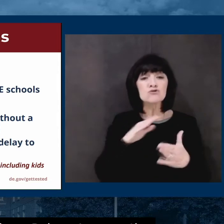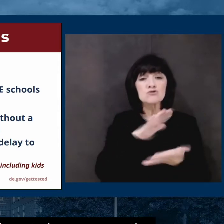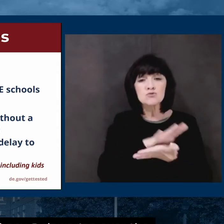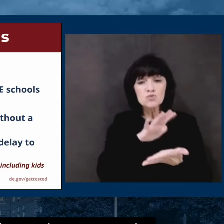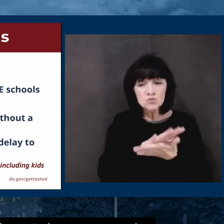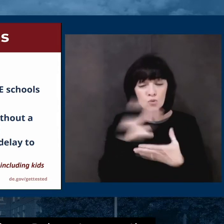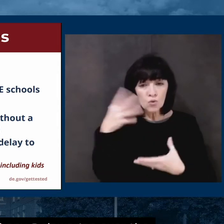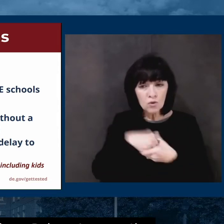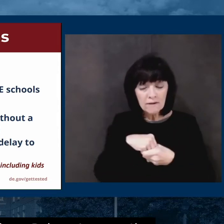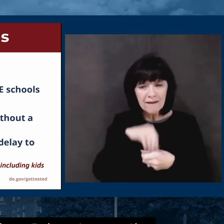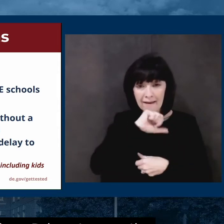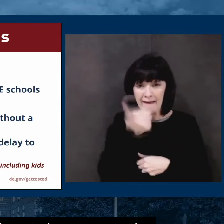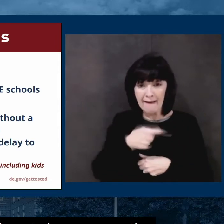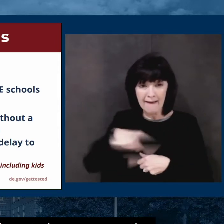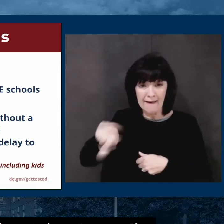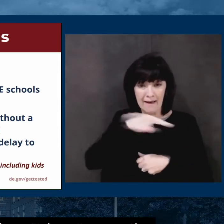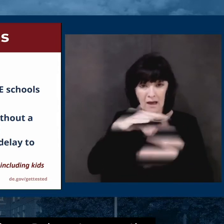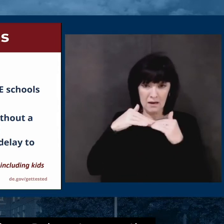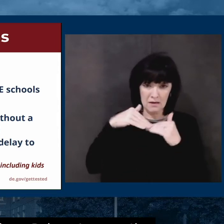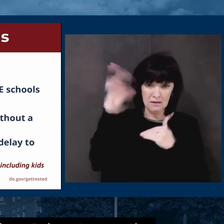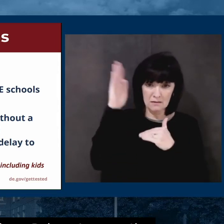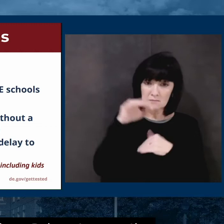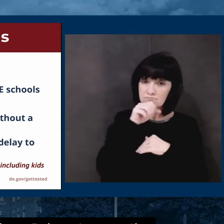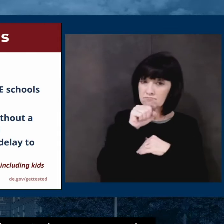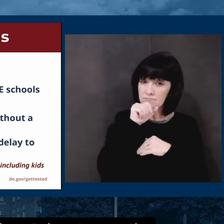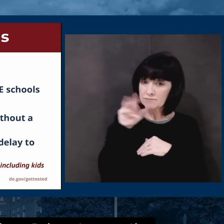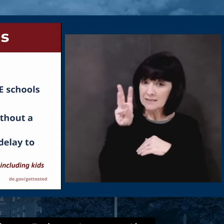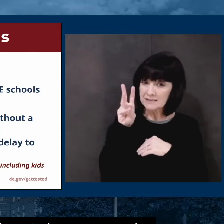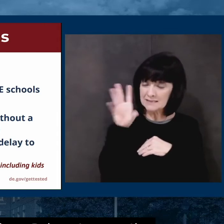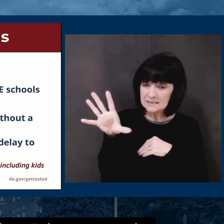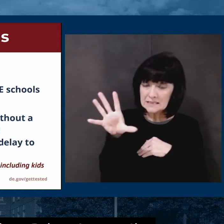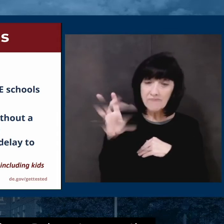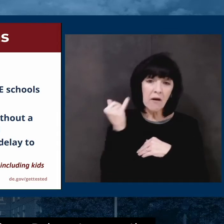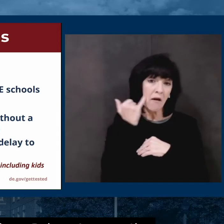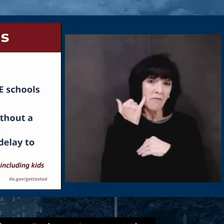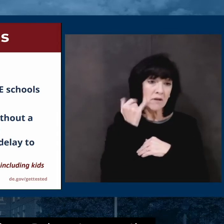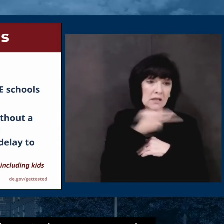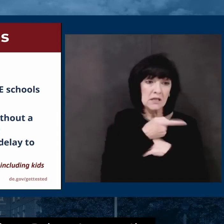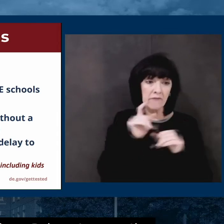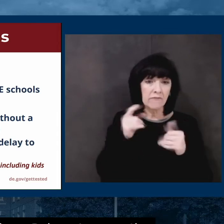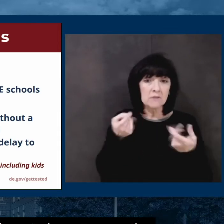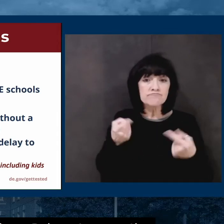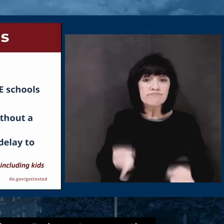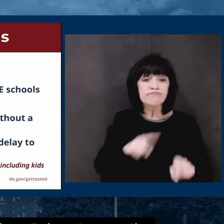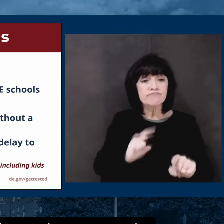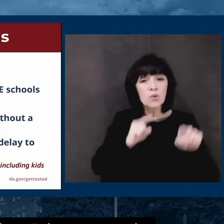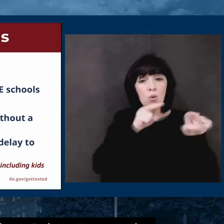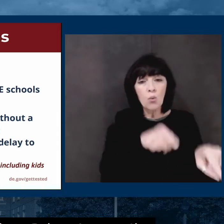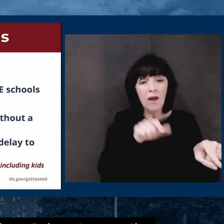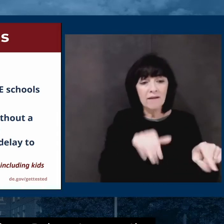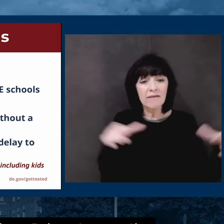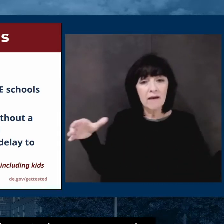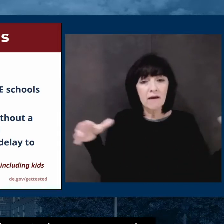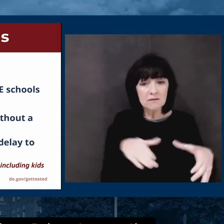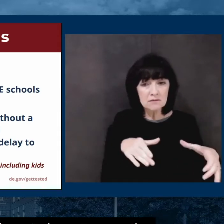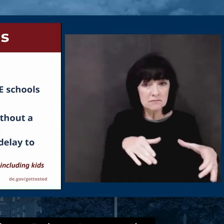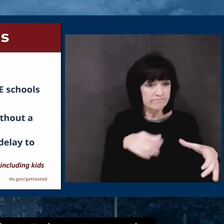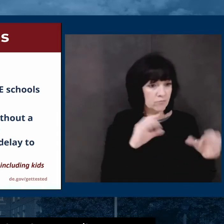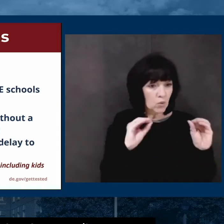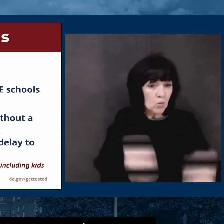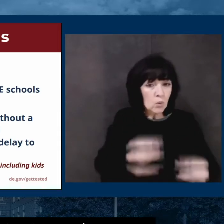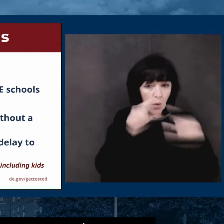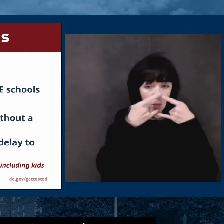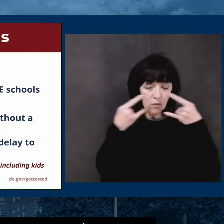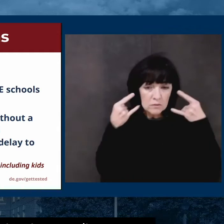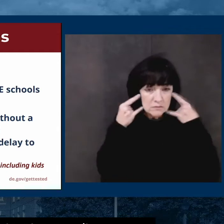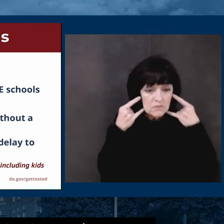gathering where perhaps face coverings were not utilized or social distancing was not maintained, Vault testing is a tremendous option to obtain testing. Certainly, this